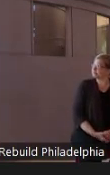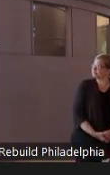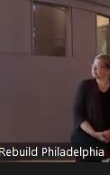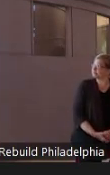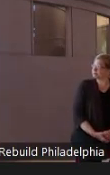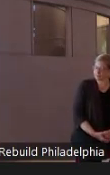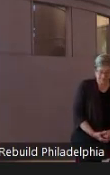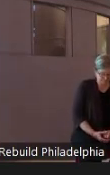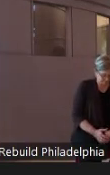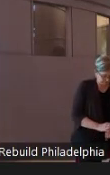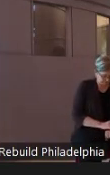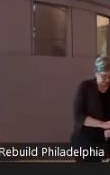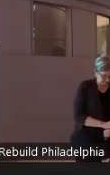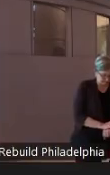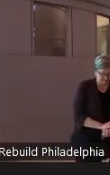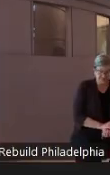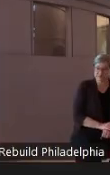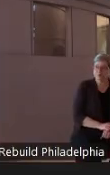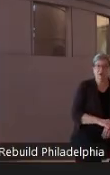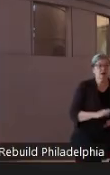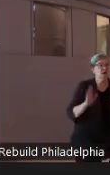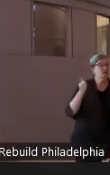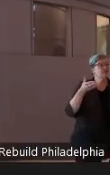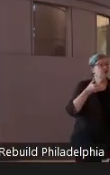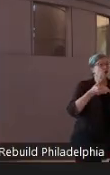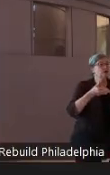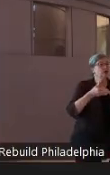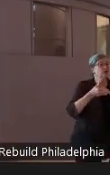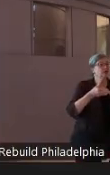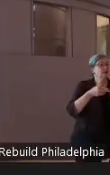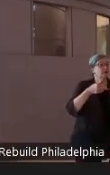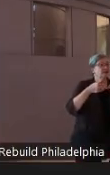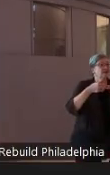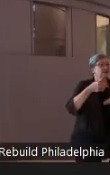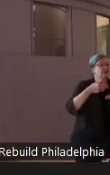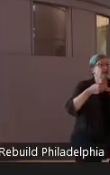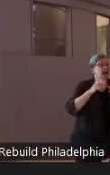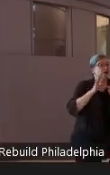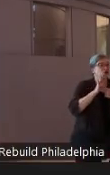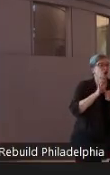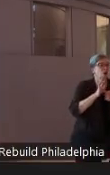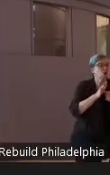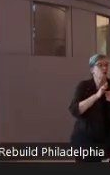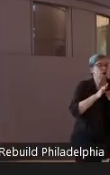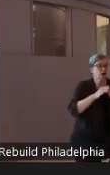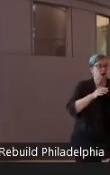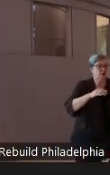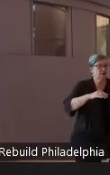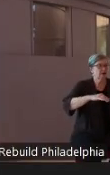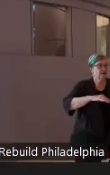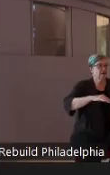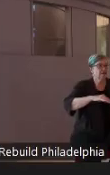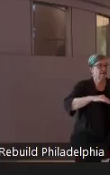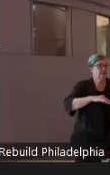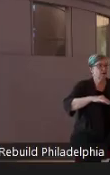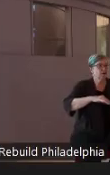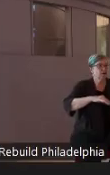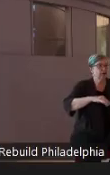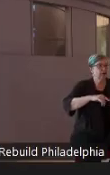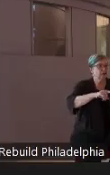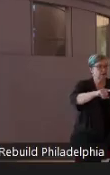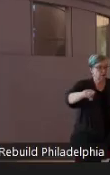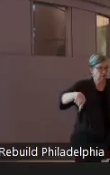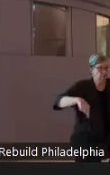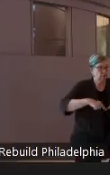which way. So the slide here shows the footprint of the existing Carousel House, the building and the site.